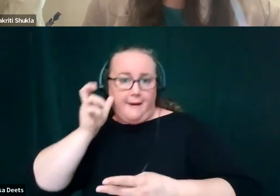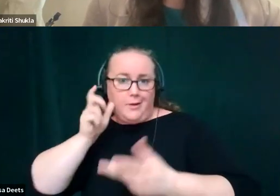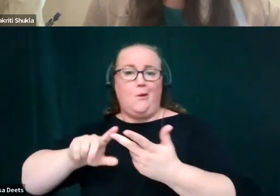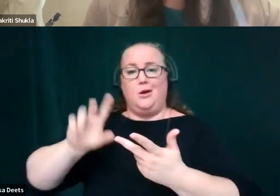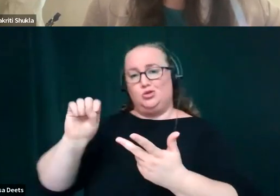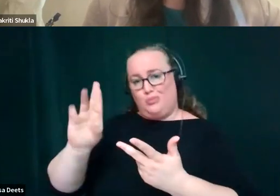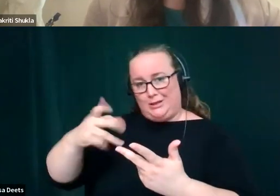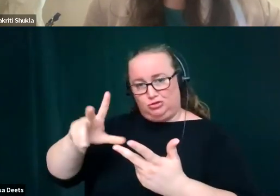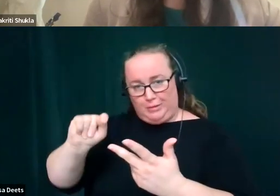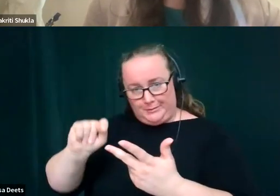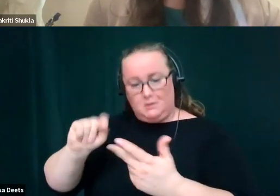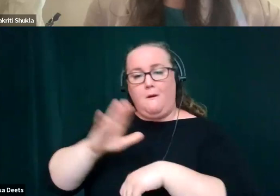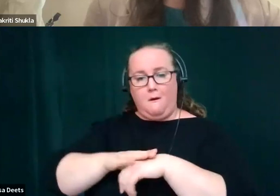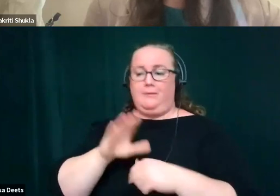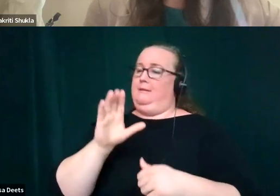website,